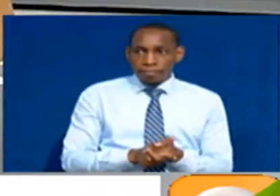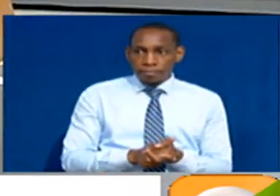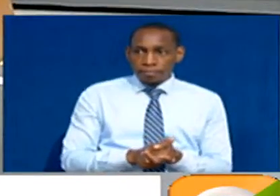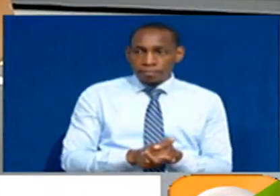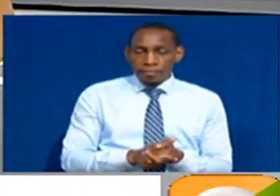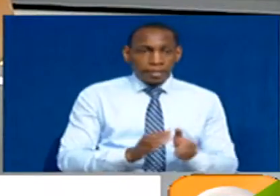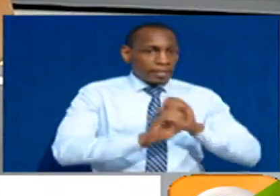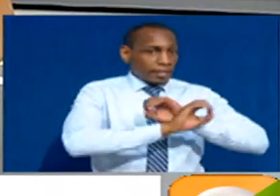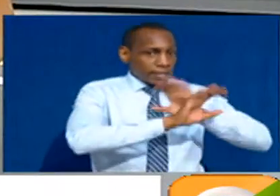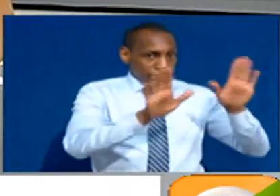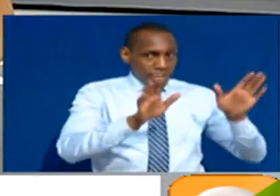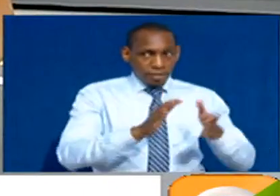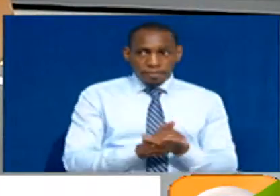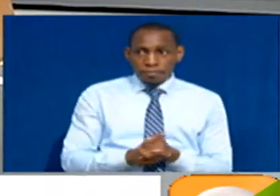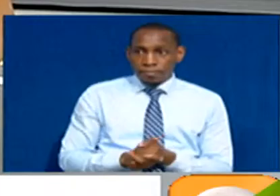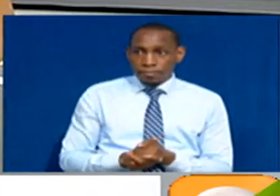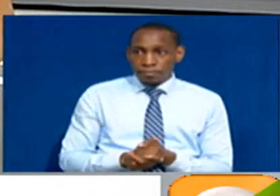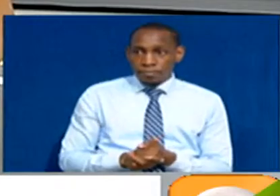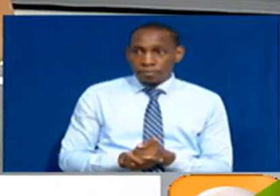I mean,